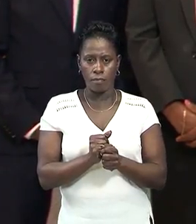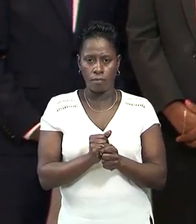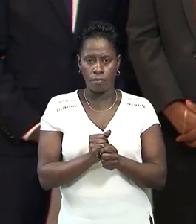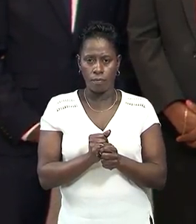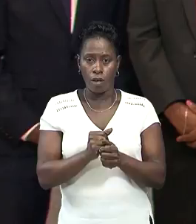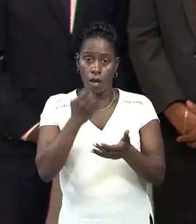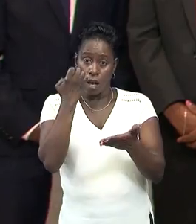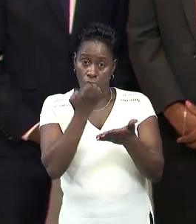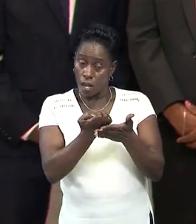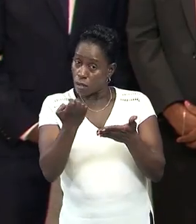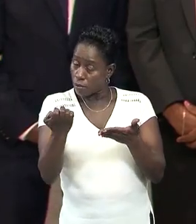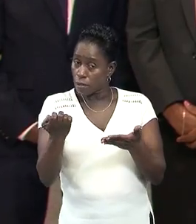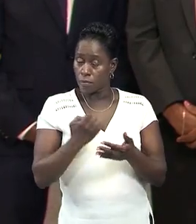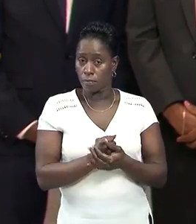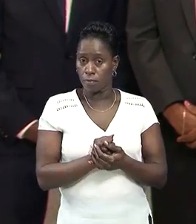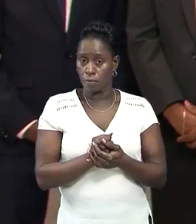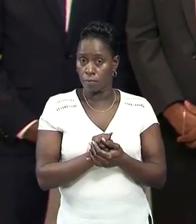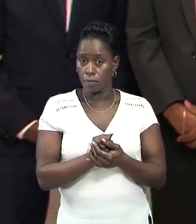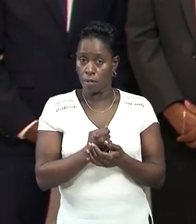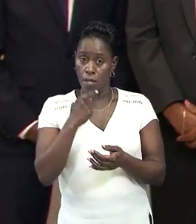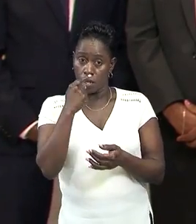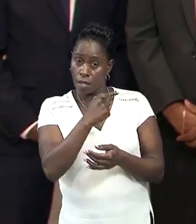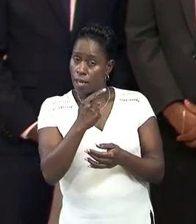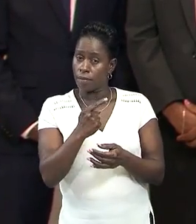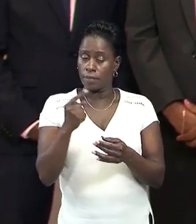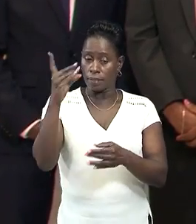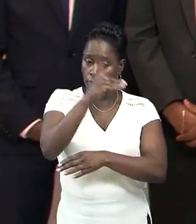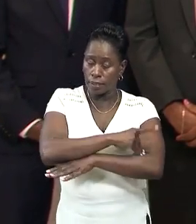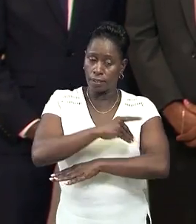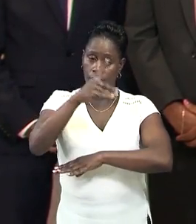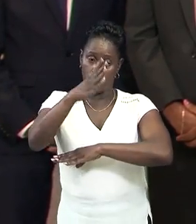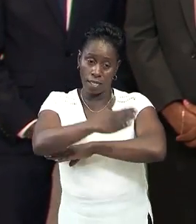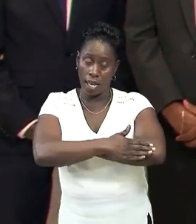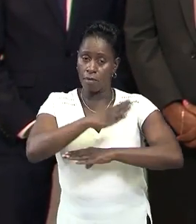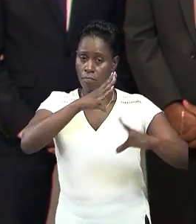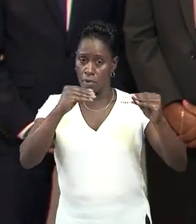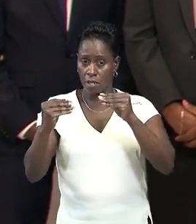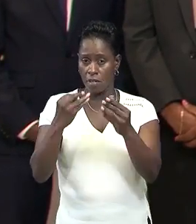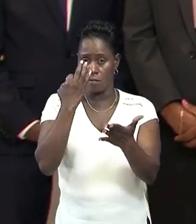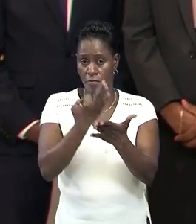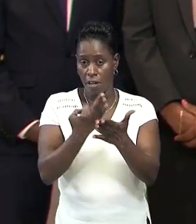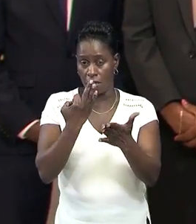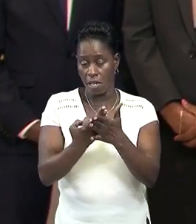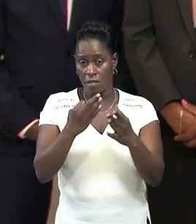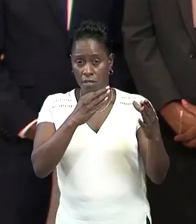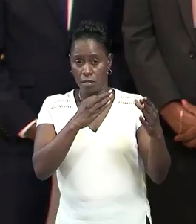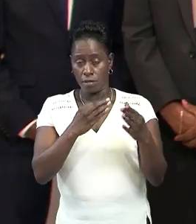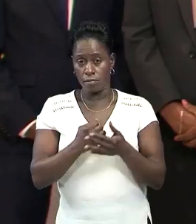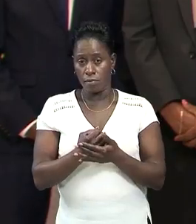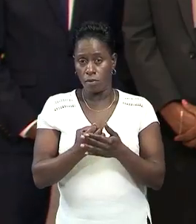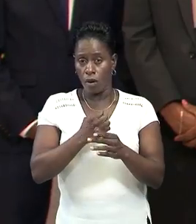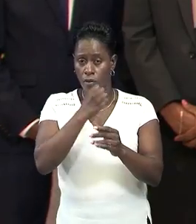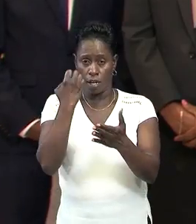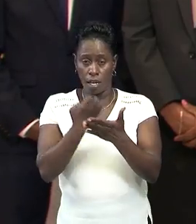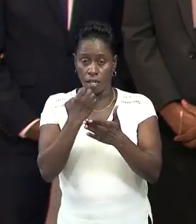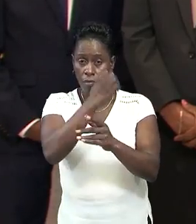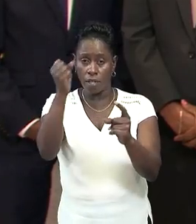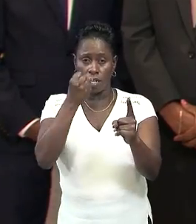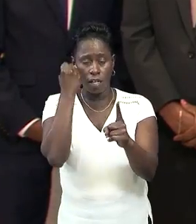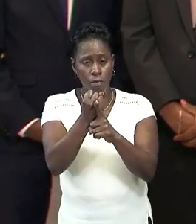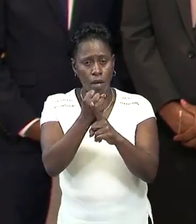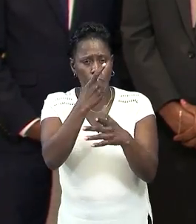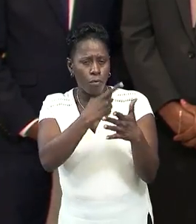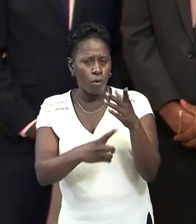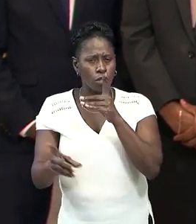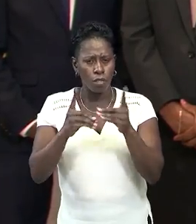On the economic front, I've had day and night sessions with the finance team on the economic impact and efforts we can